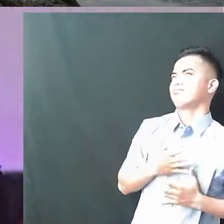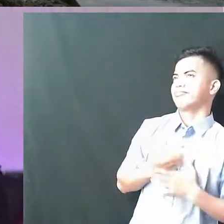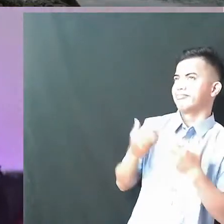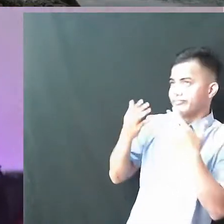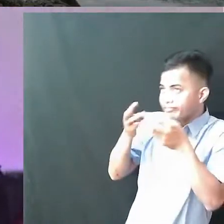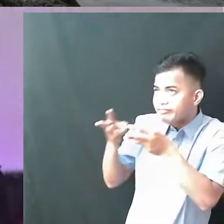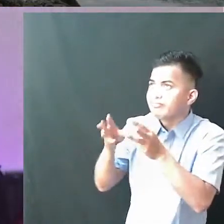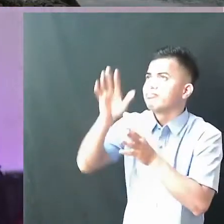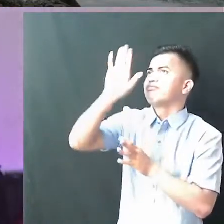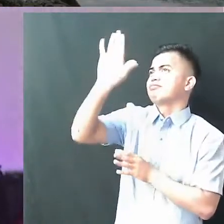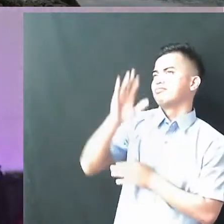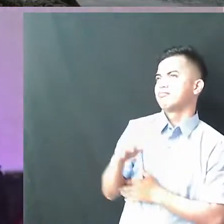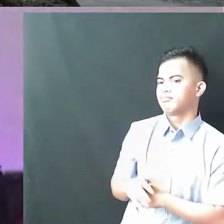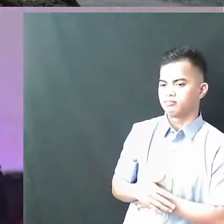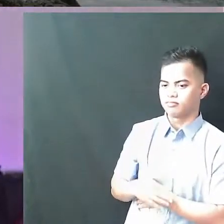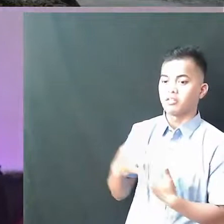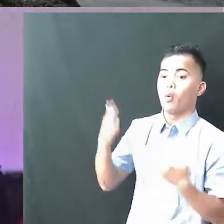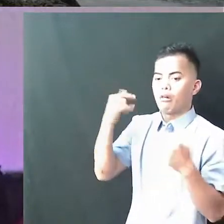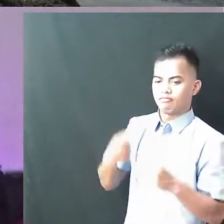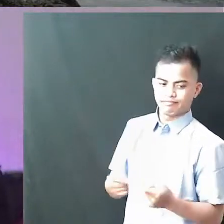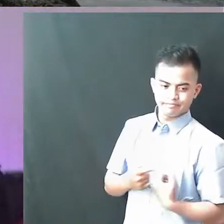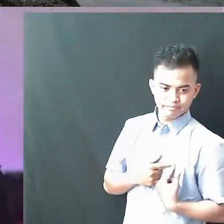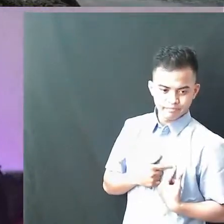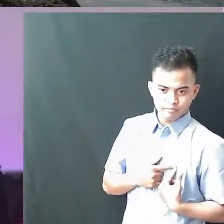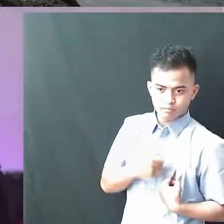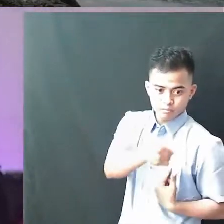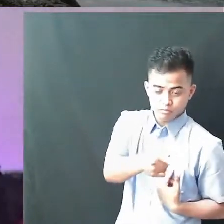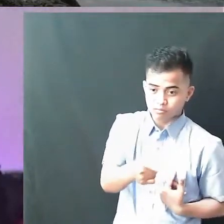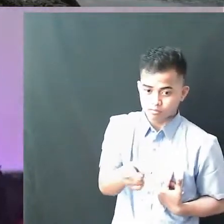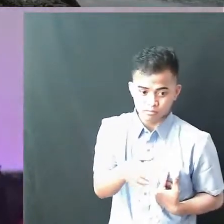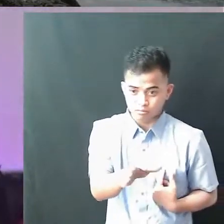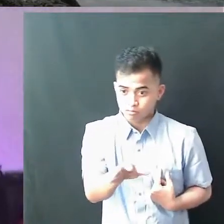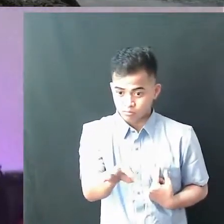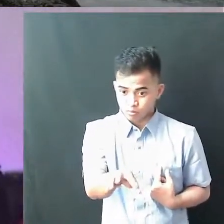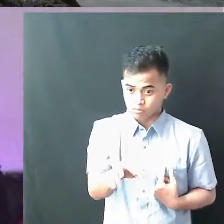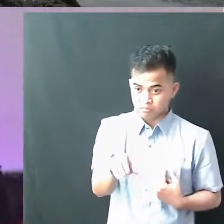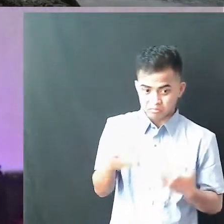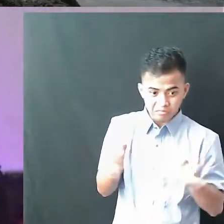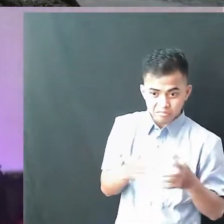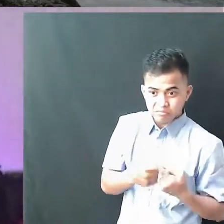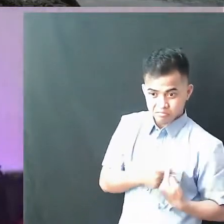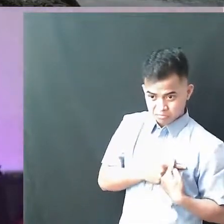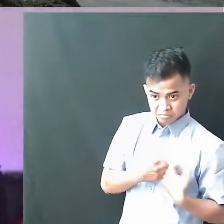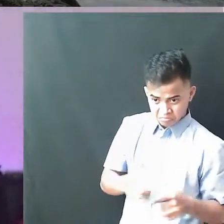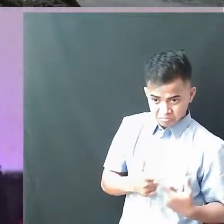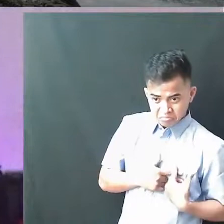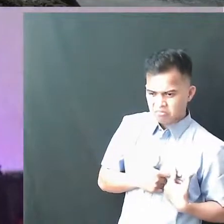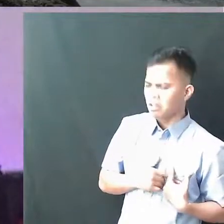you know where you're going. You don't worry about the things that you don't have. God will take care of